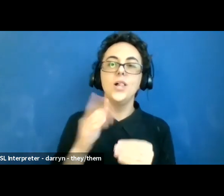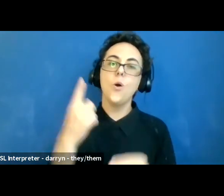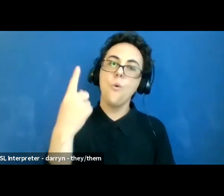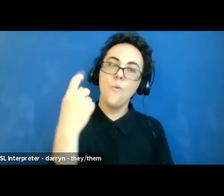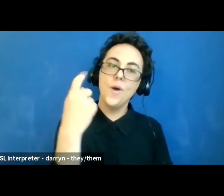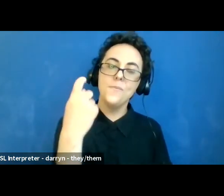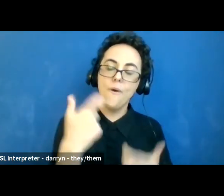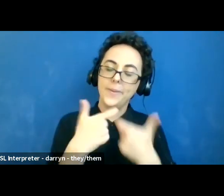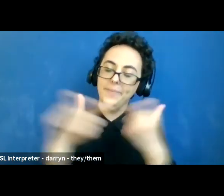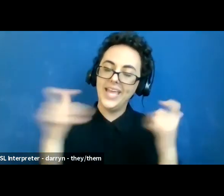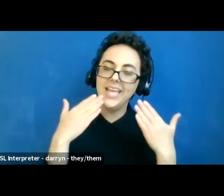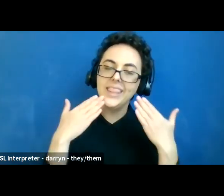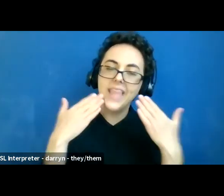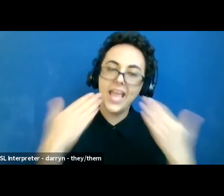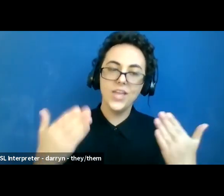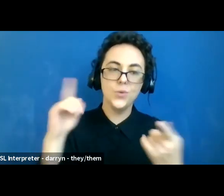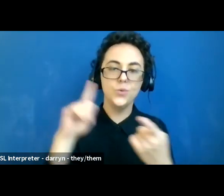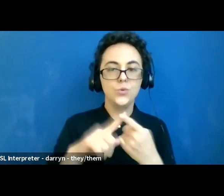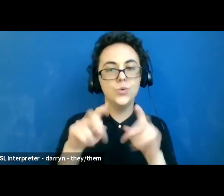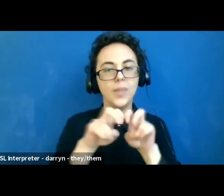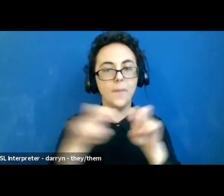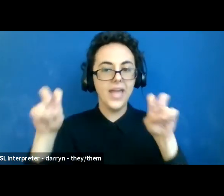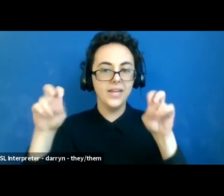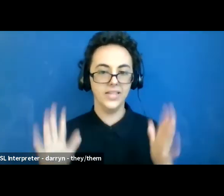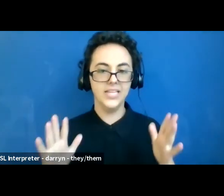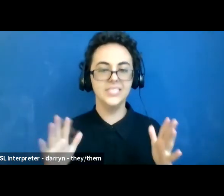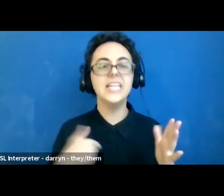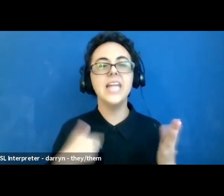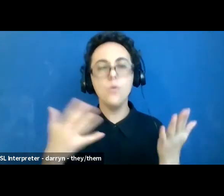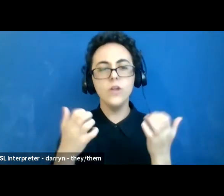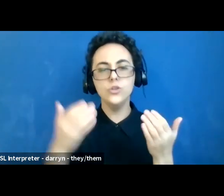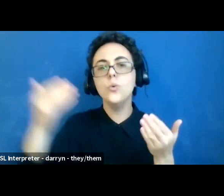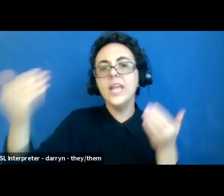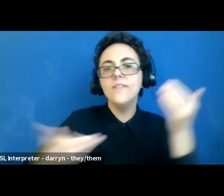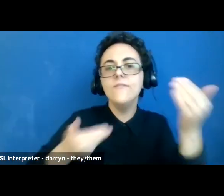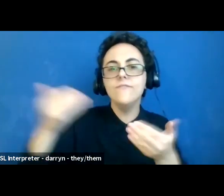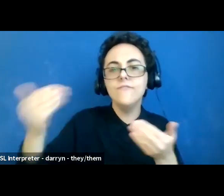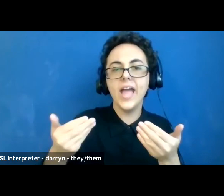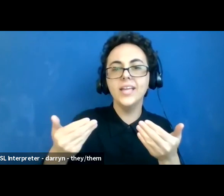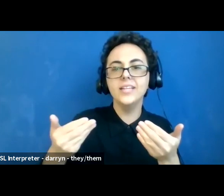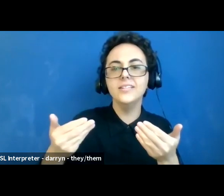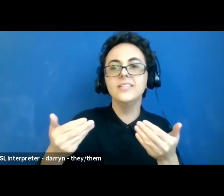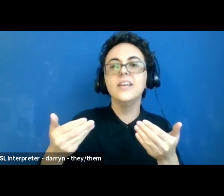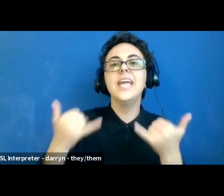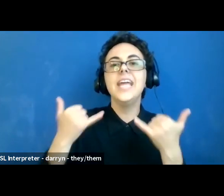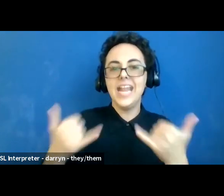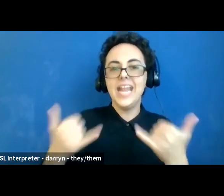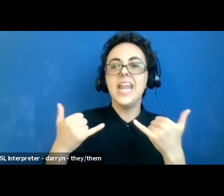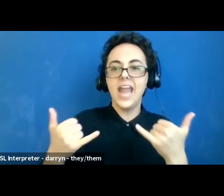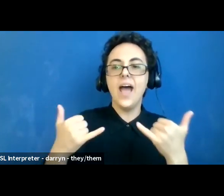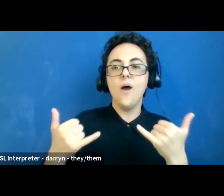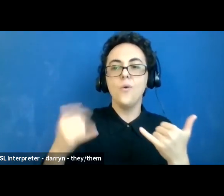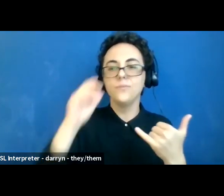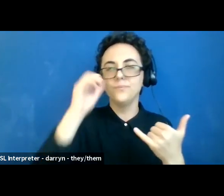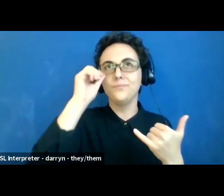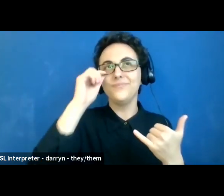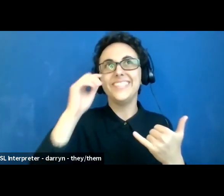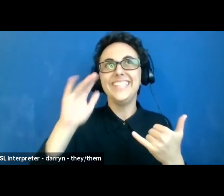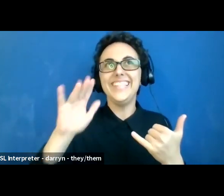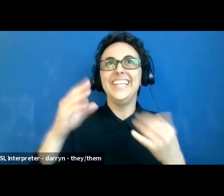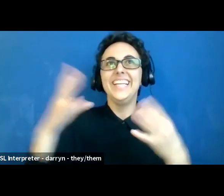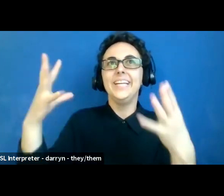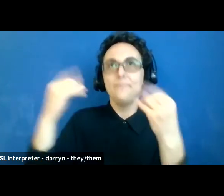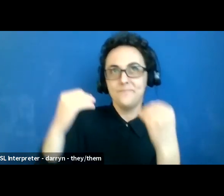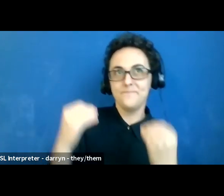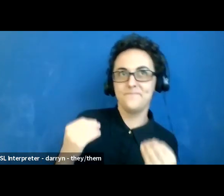panelists. And I want to invite actually everyone who's on the Zoom audience right now to please turn on